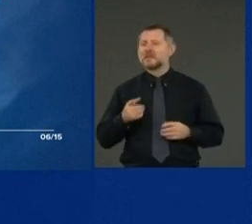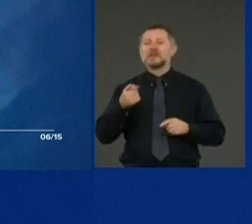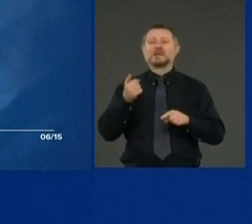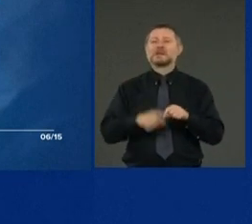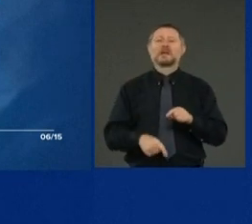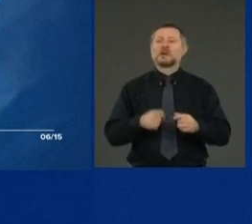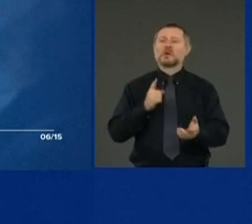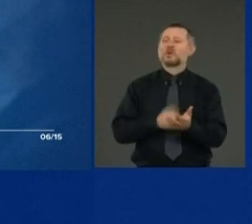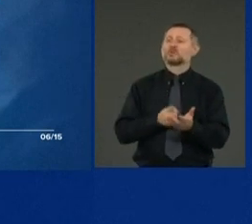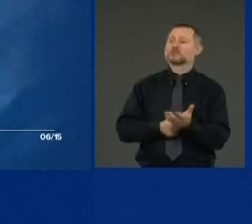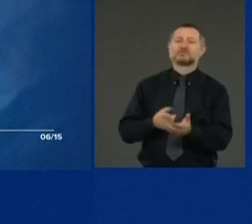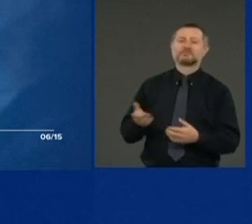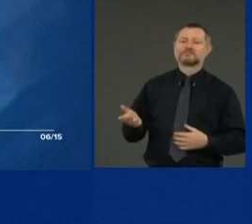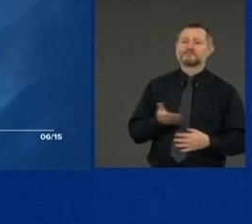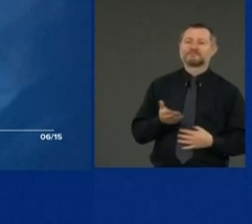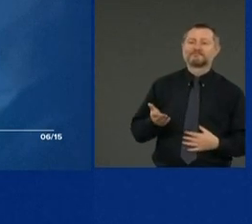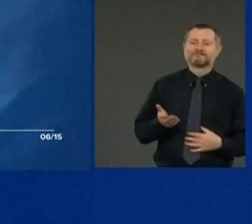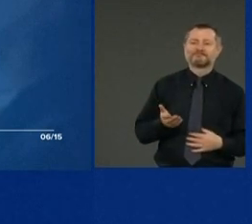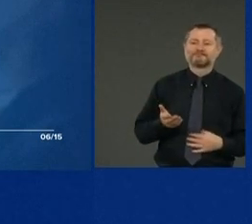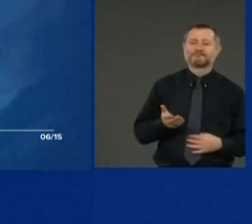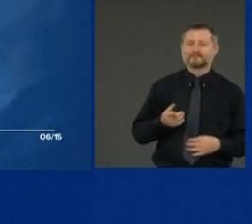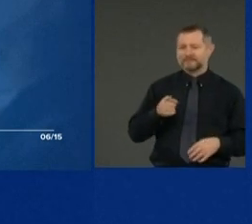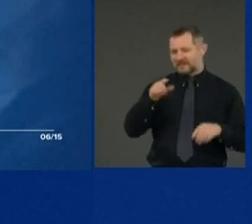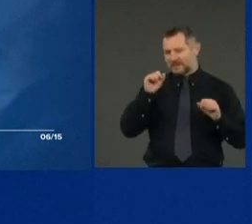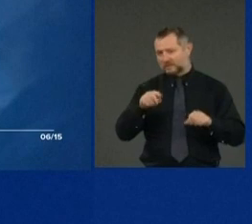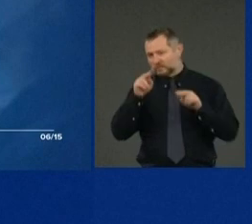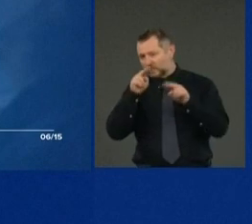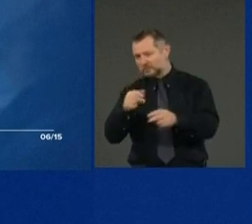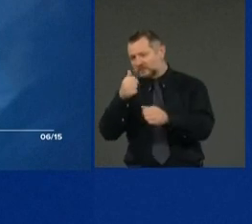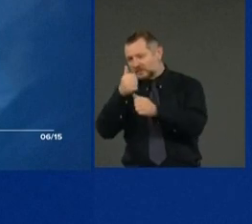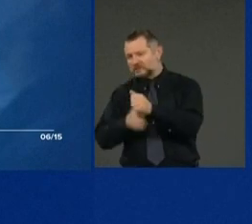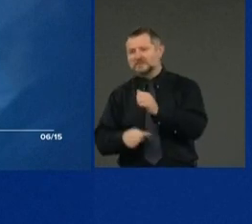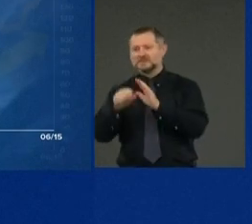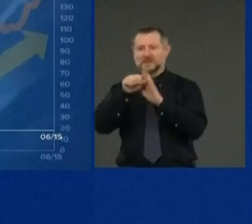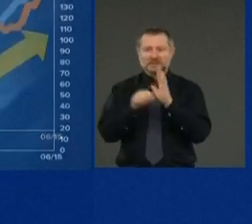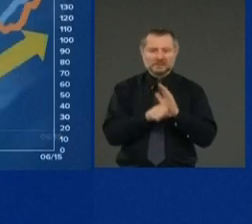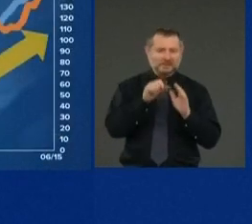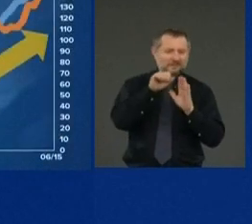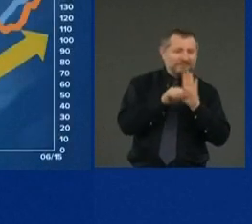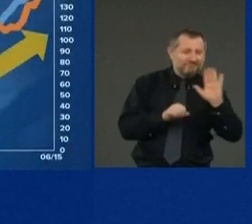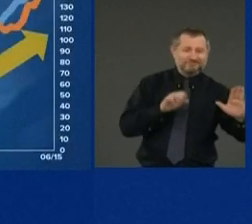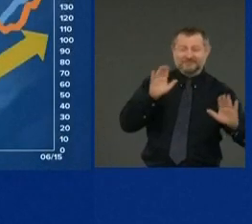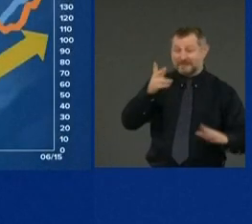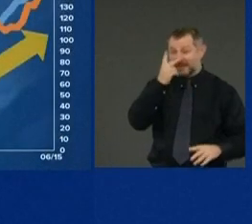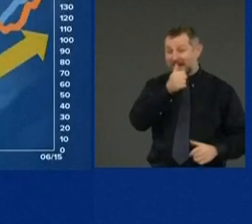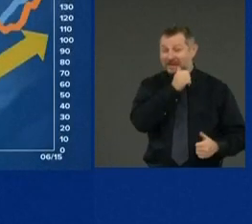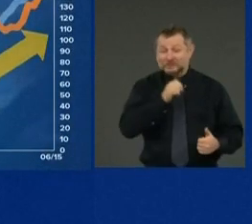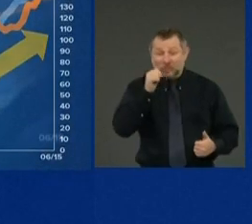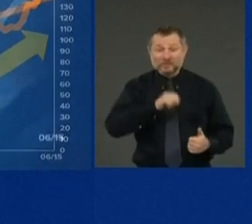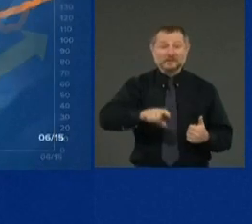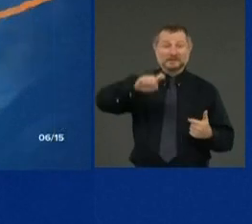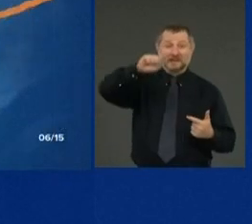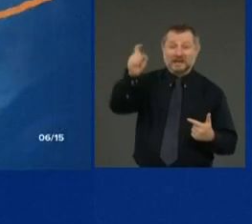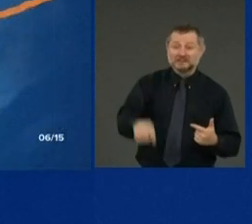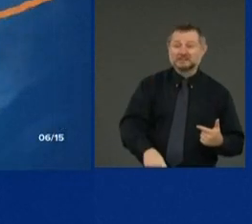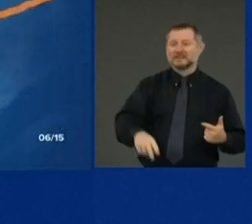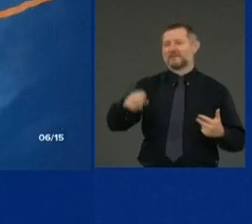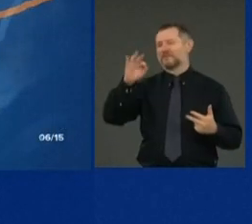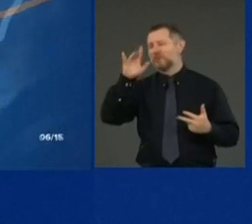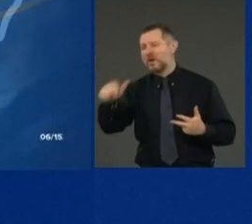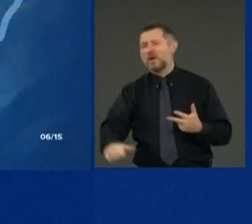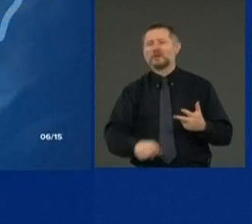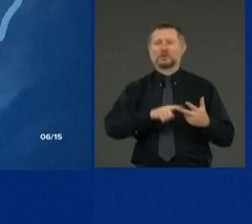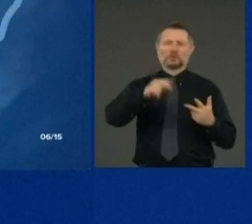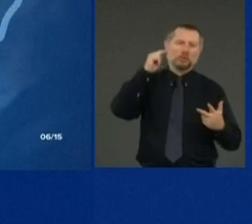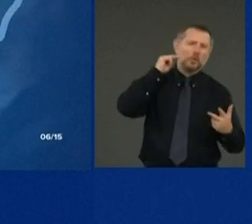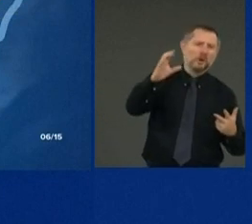Undeniably. And you can go state by state. It's Arizona, it's Texas, it's Florida, it's